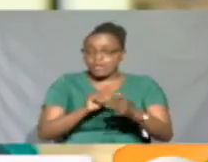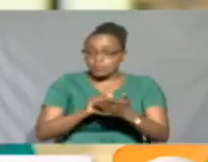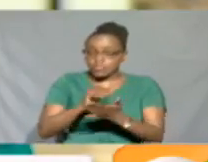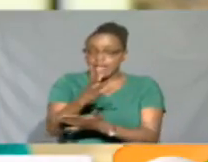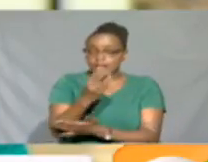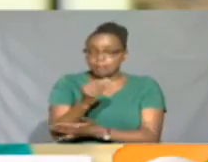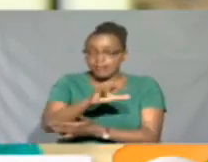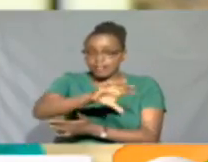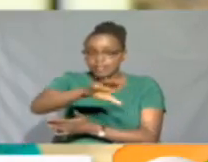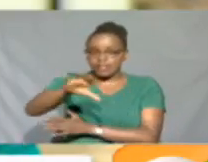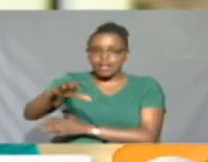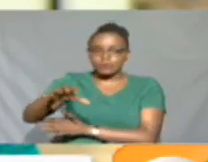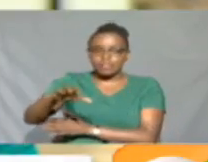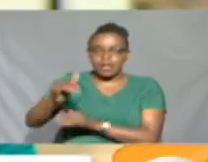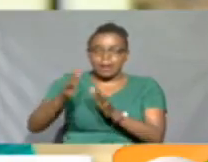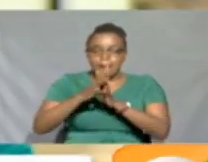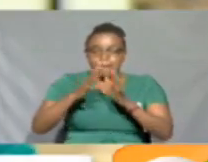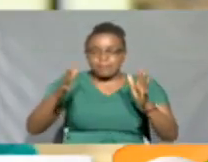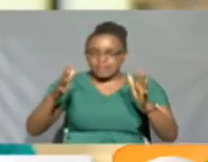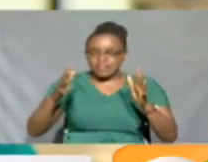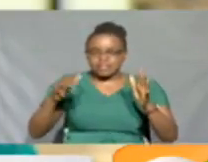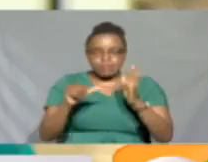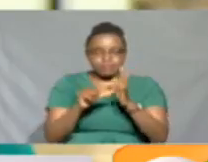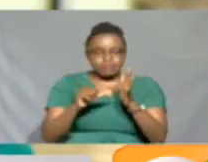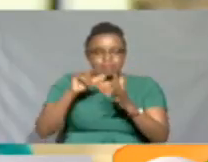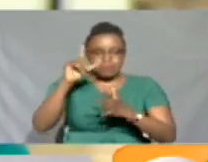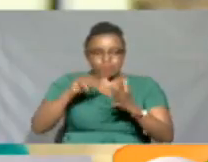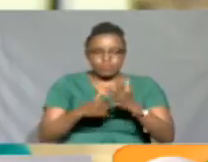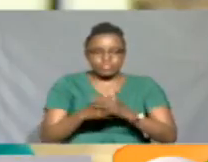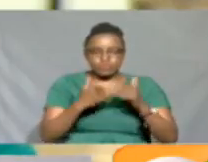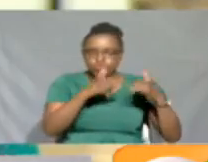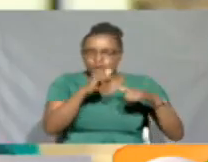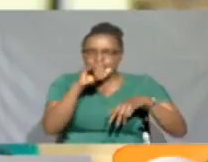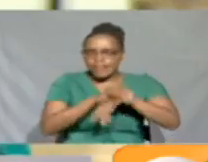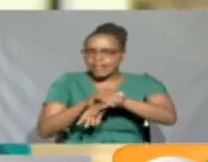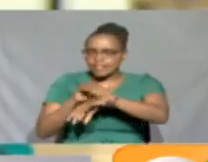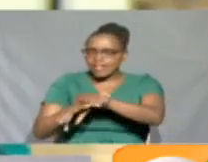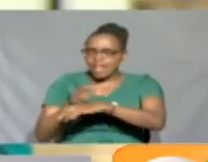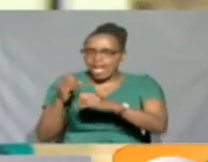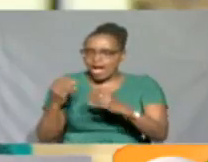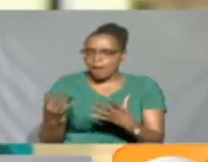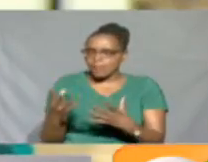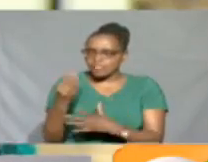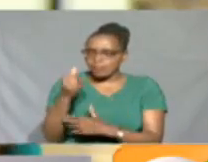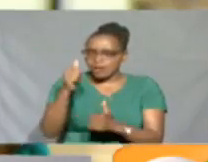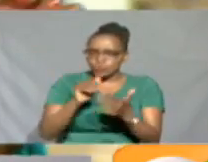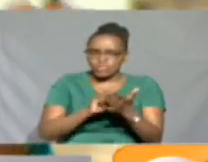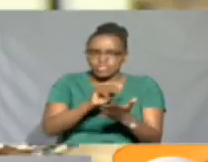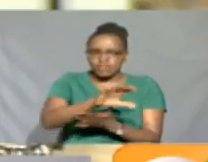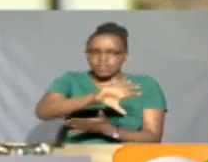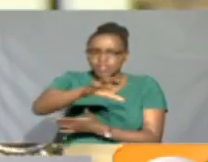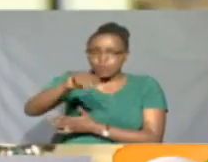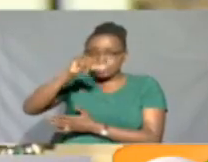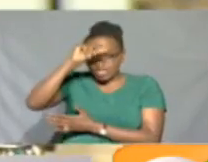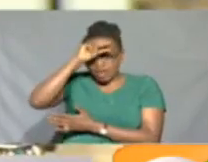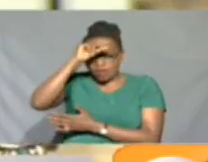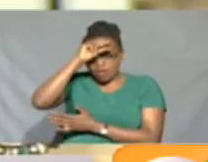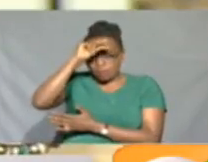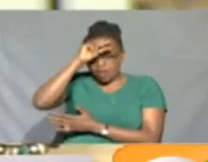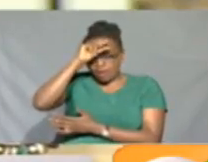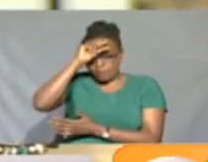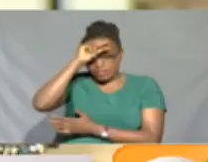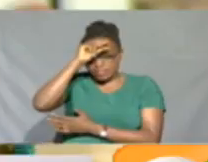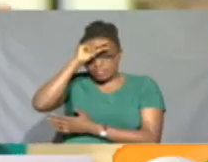the counties, our biggest headache has been to trace how much of the money that is going to the county government that is